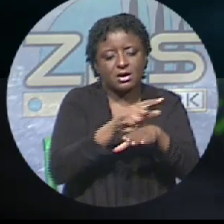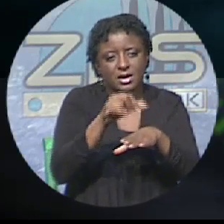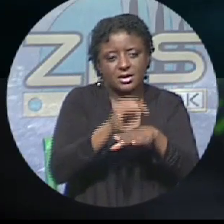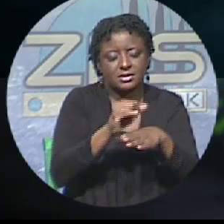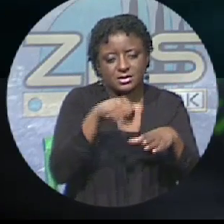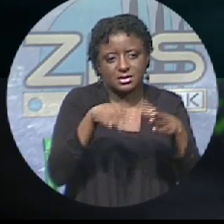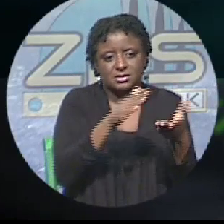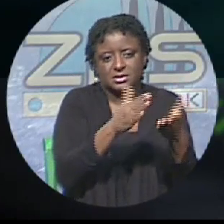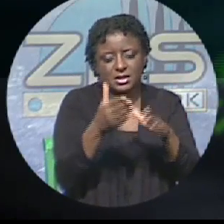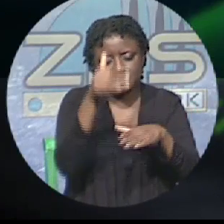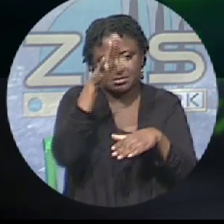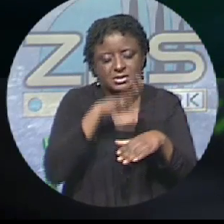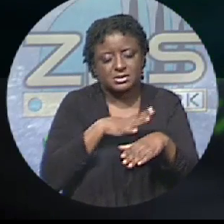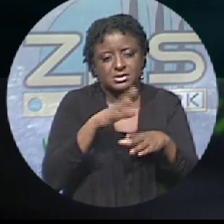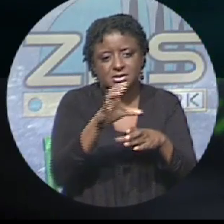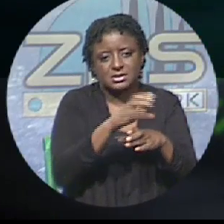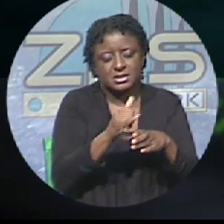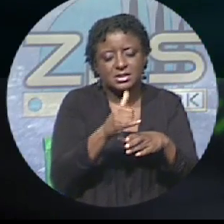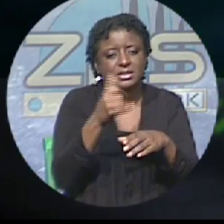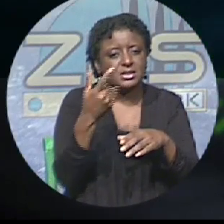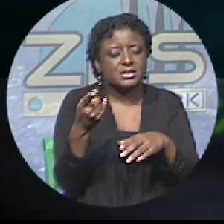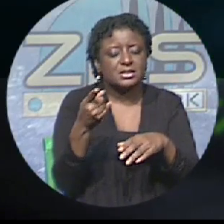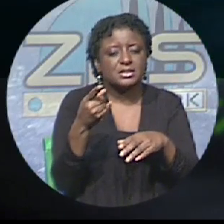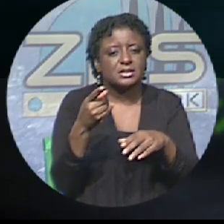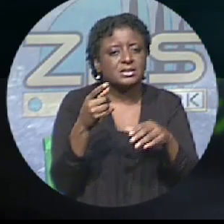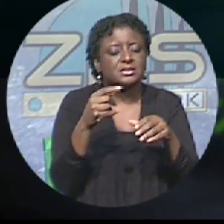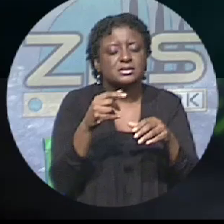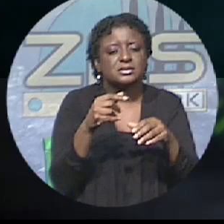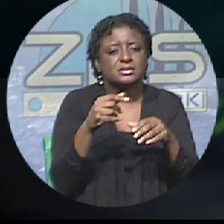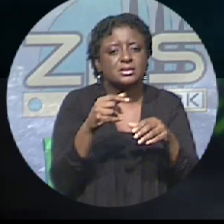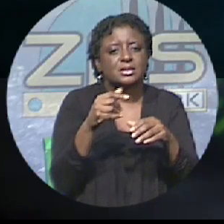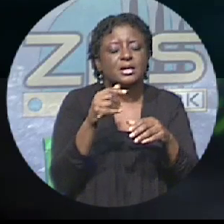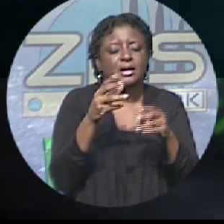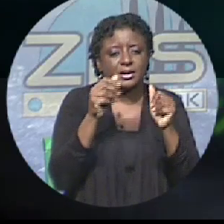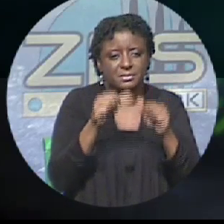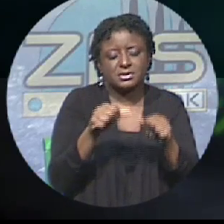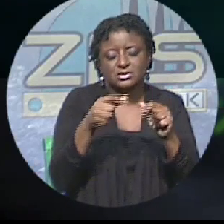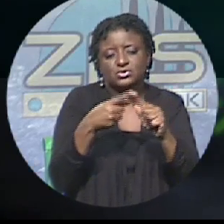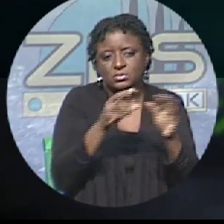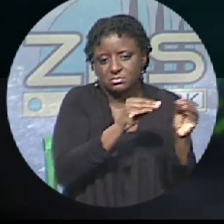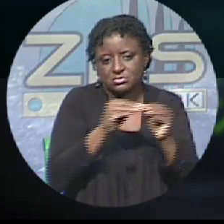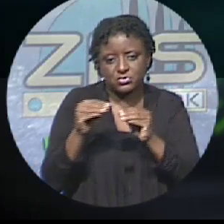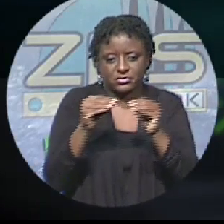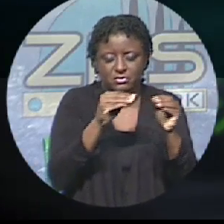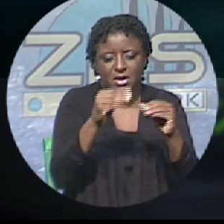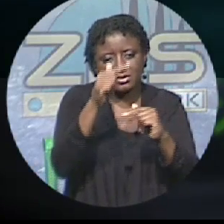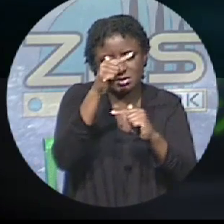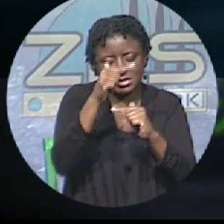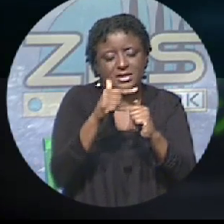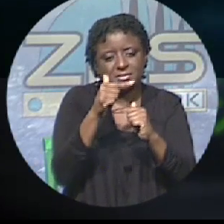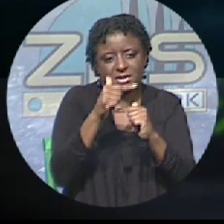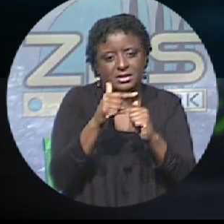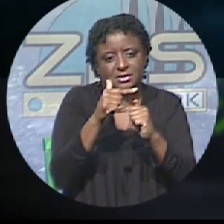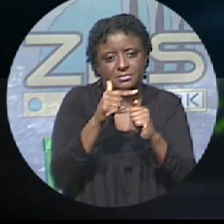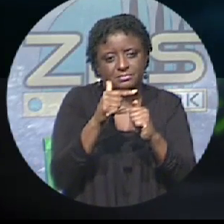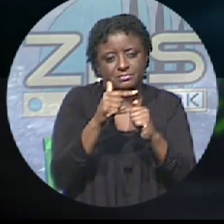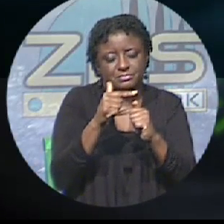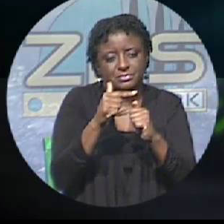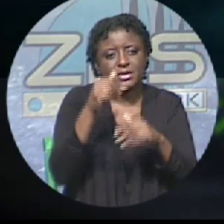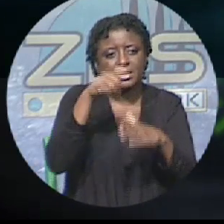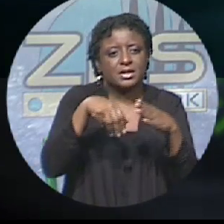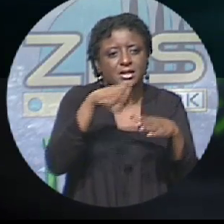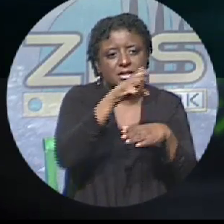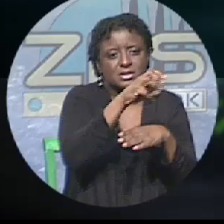Key area, and his ability to move around is limited due to flooding. What we can say is that in